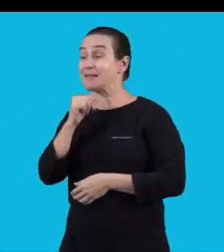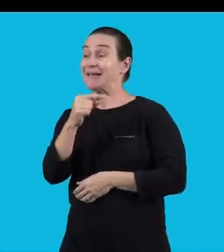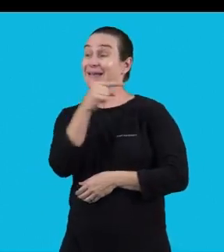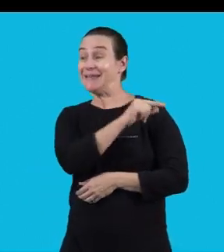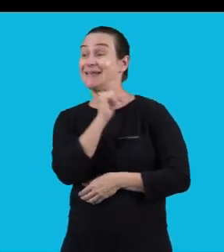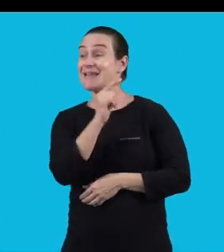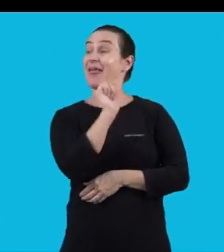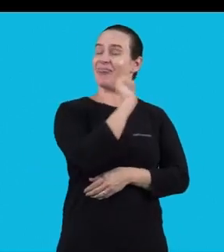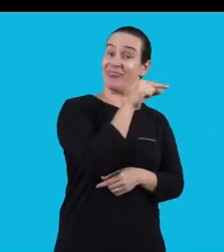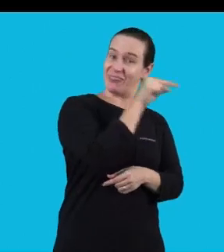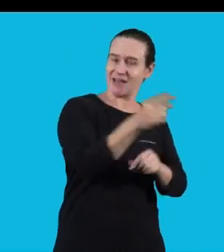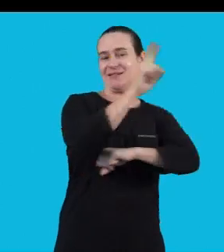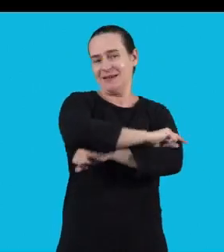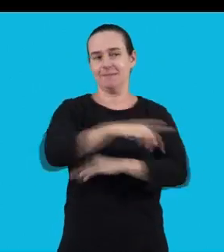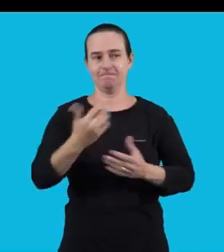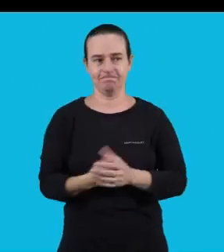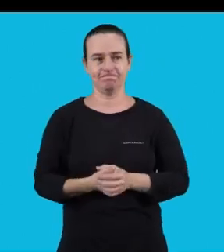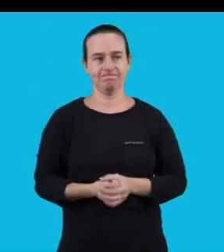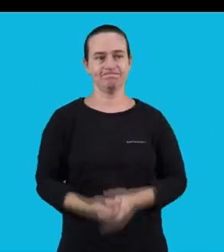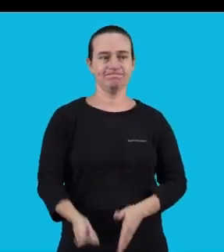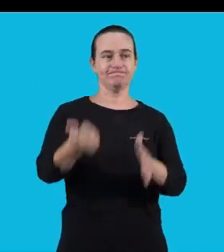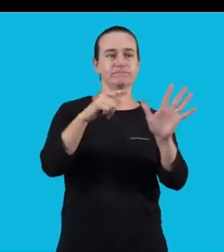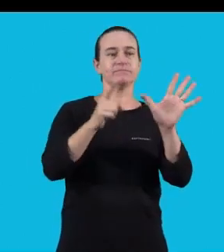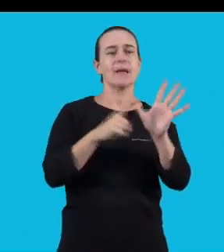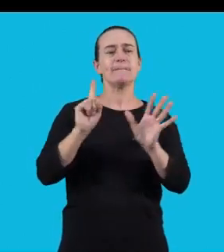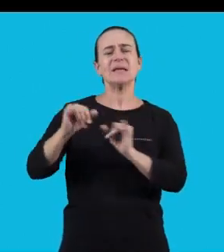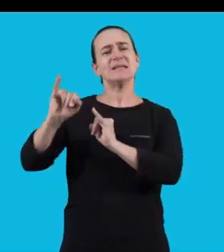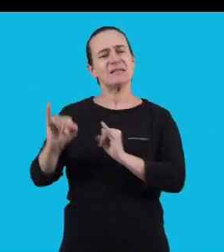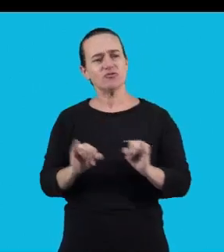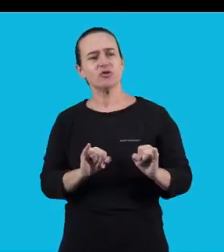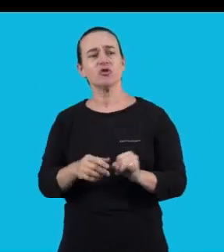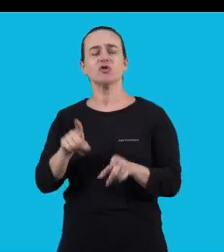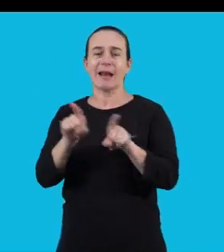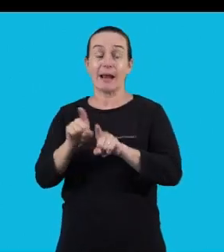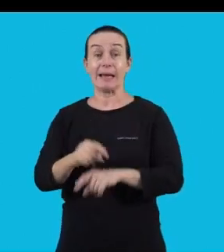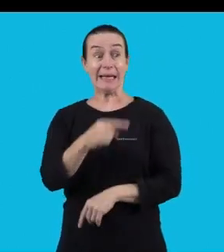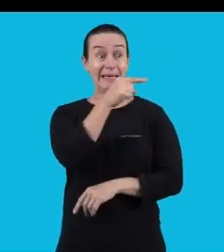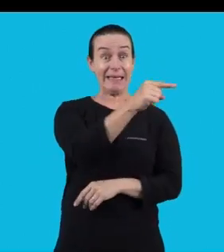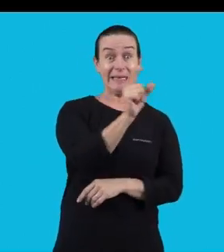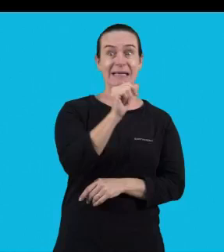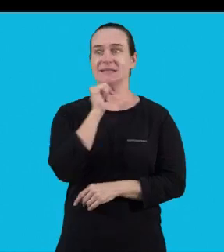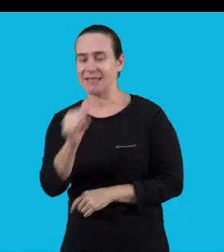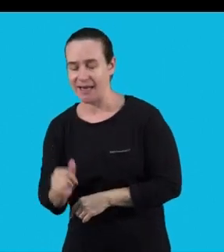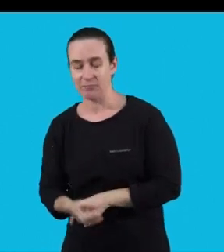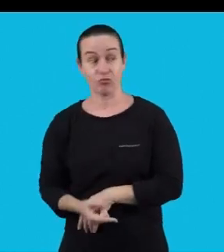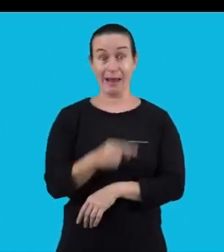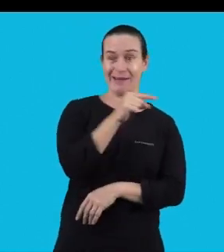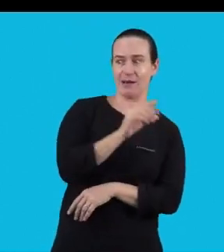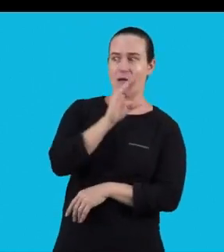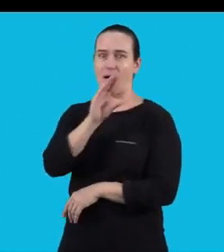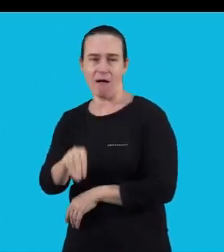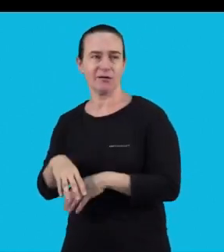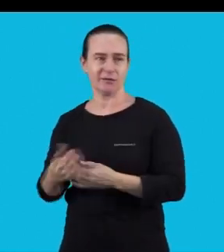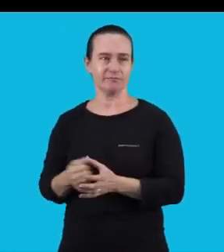day. Then introduce it with a reporting verb like said or told or asked, for example.